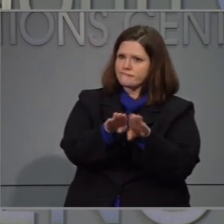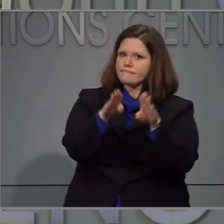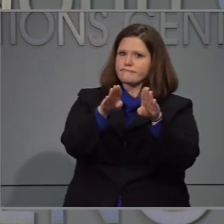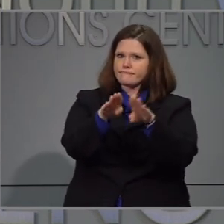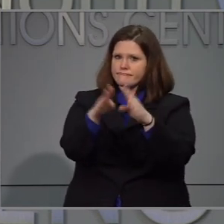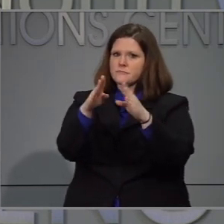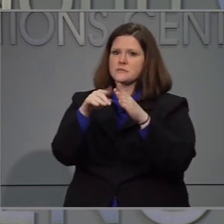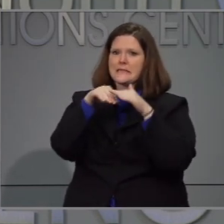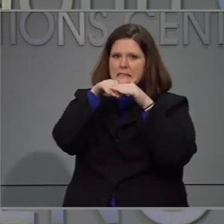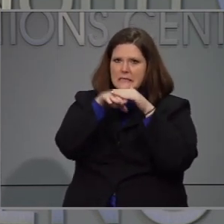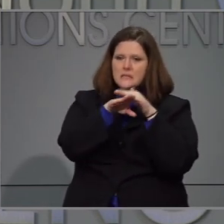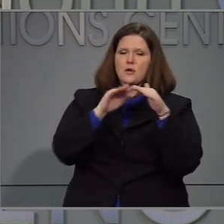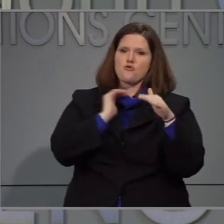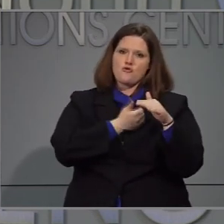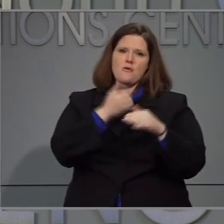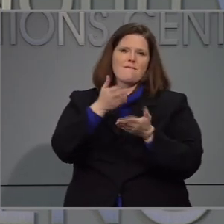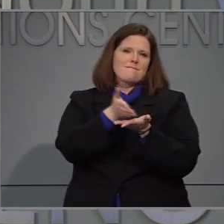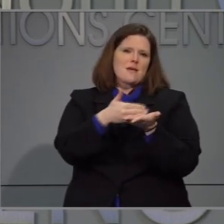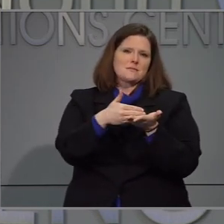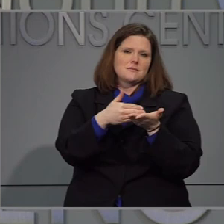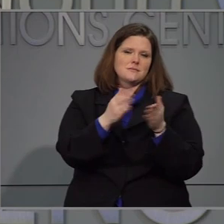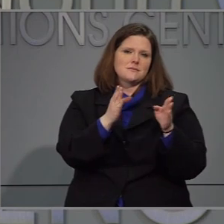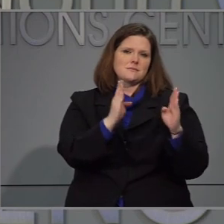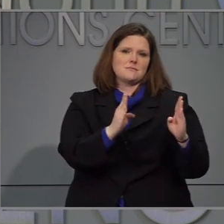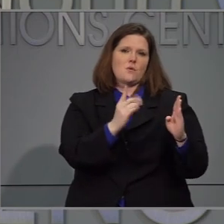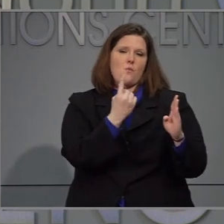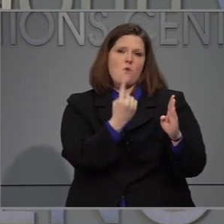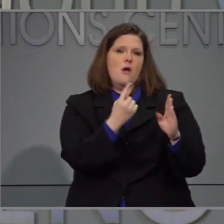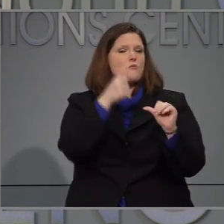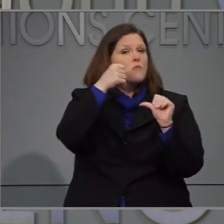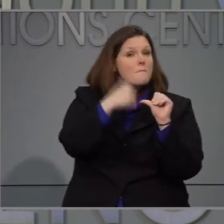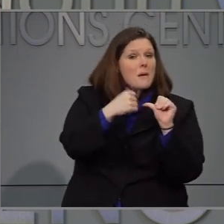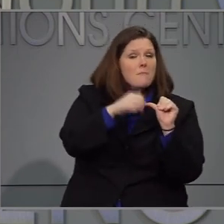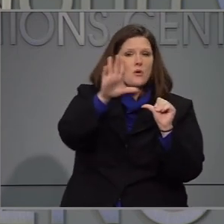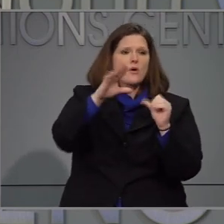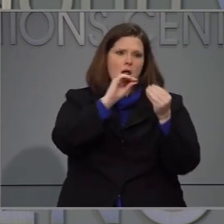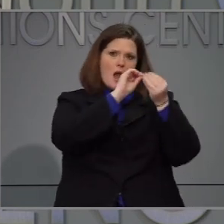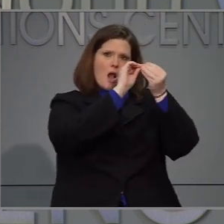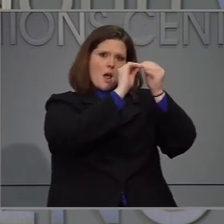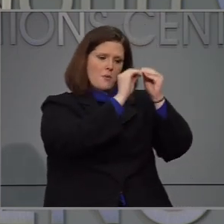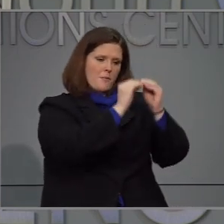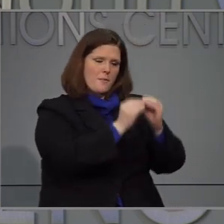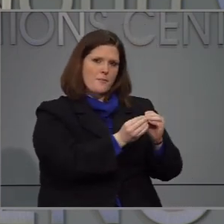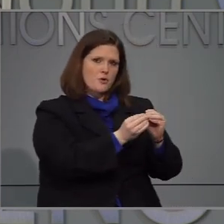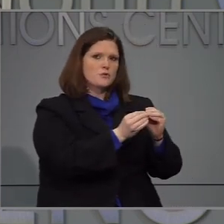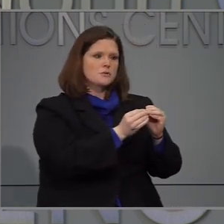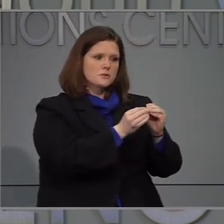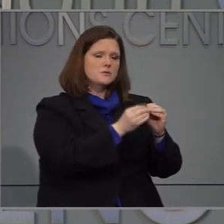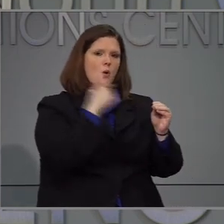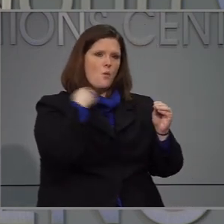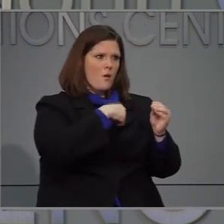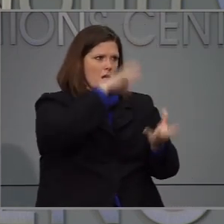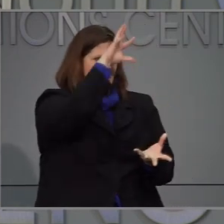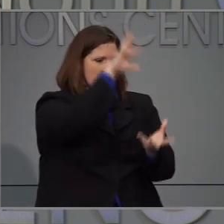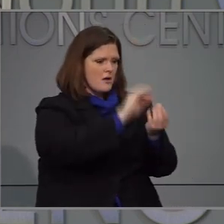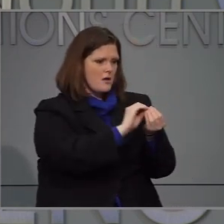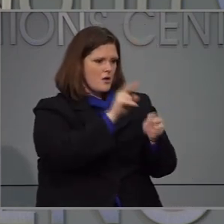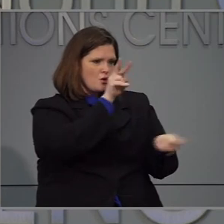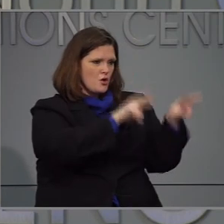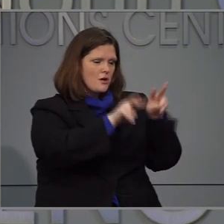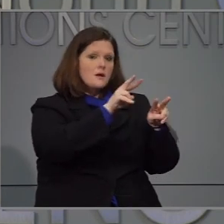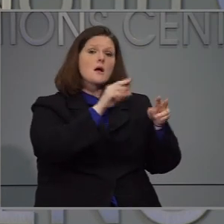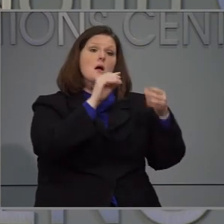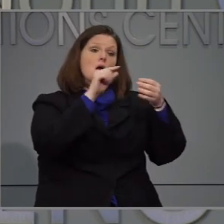these indicators being viewed as a whole and how they affect each other. For example, the number